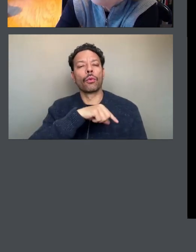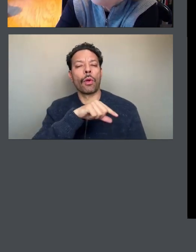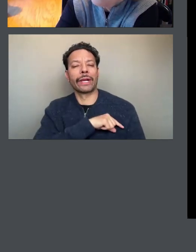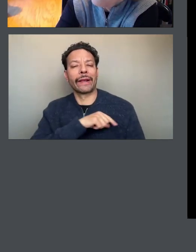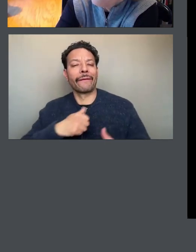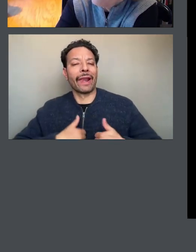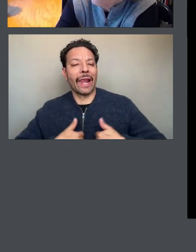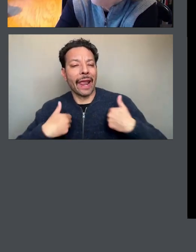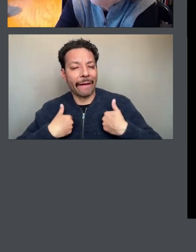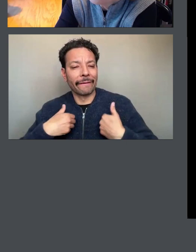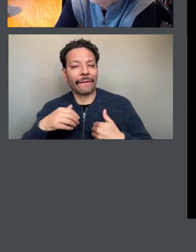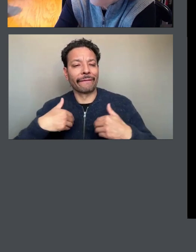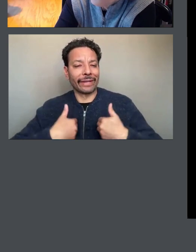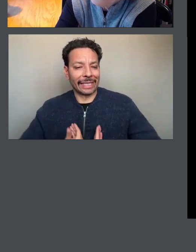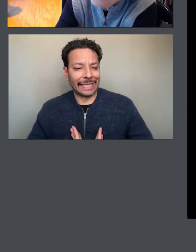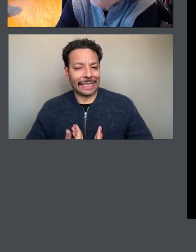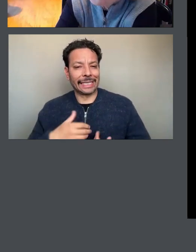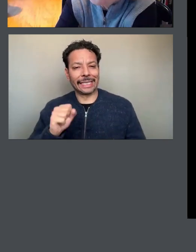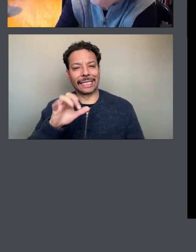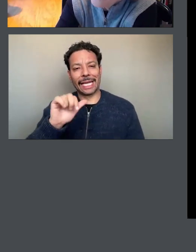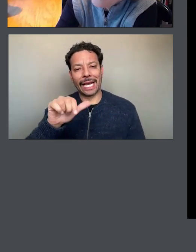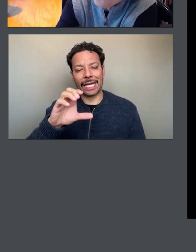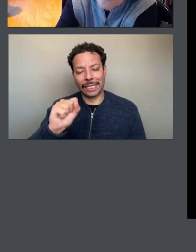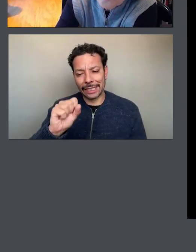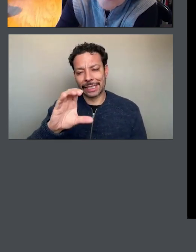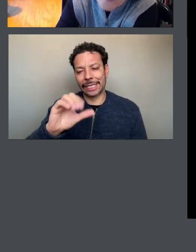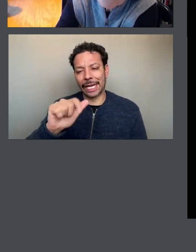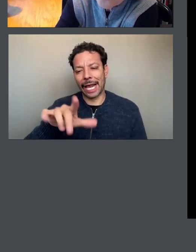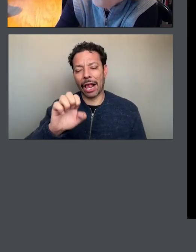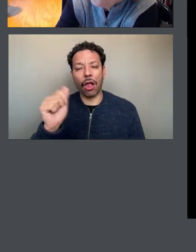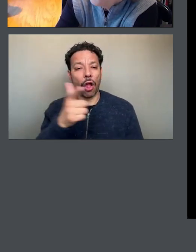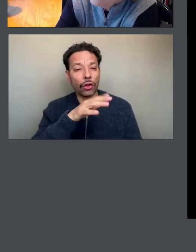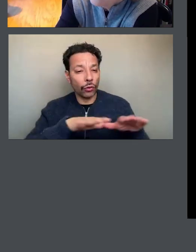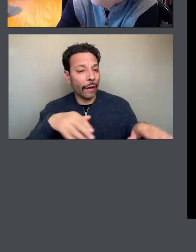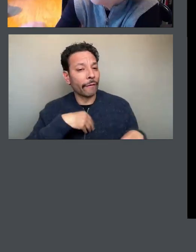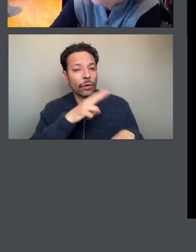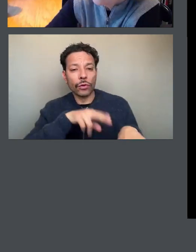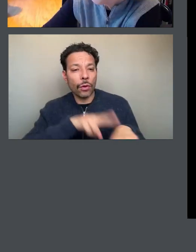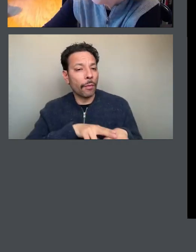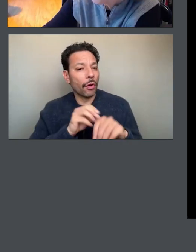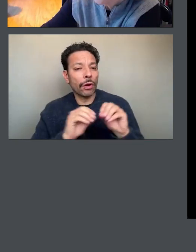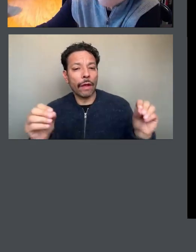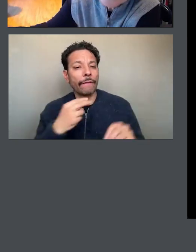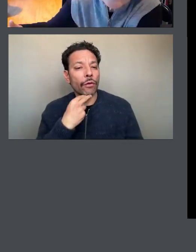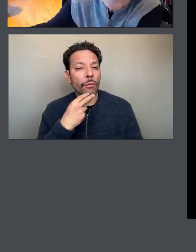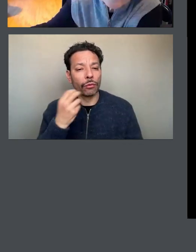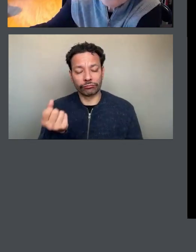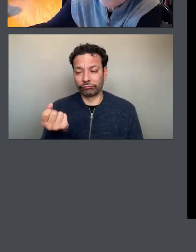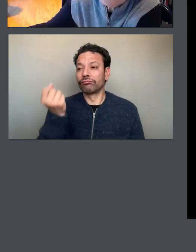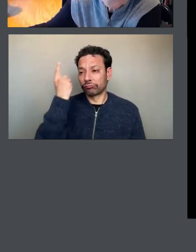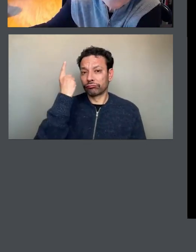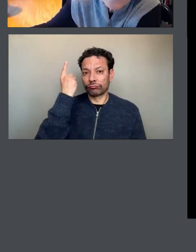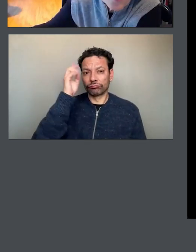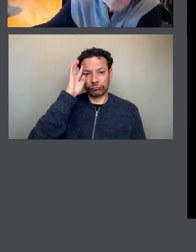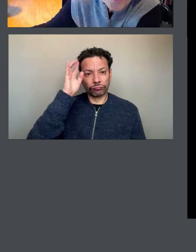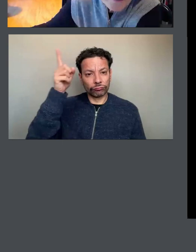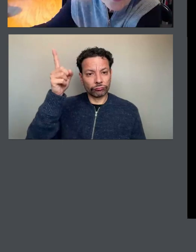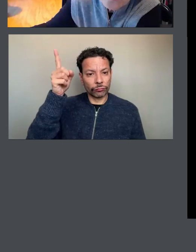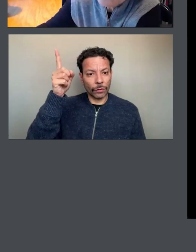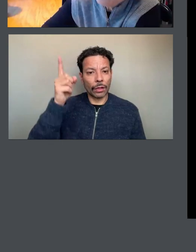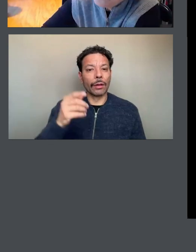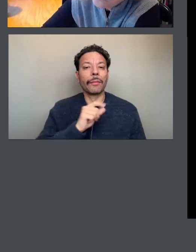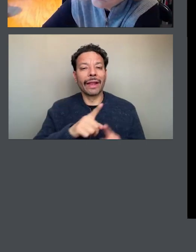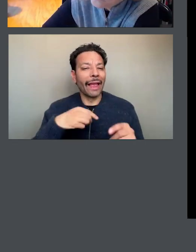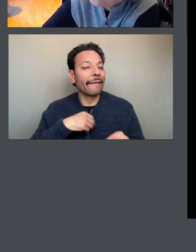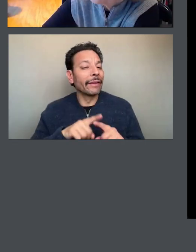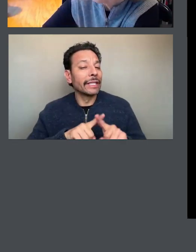Scale. All of these children had normal nonverbal intelligence, but they did have differing language